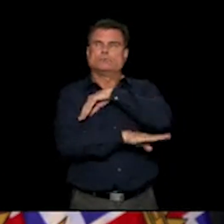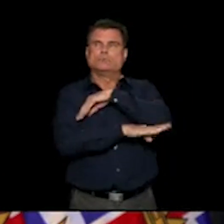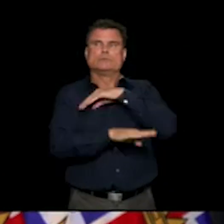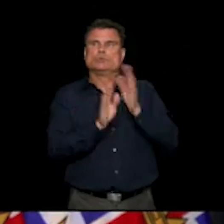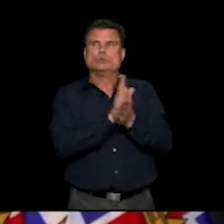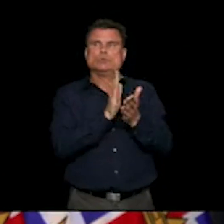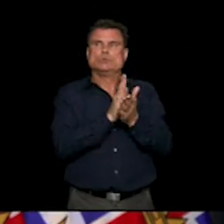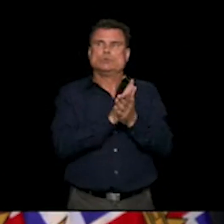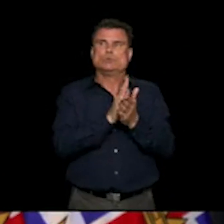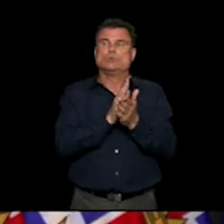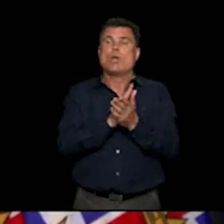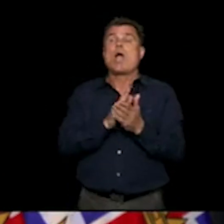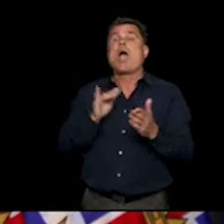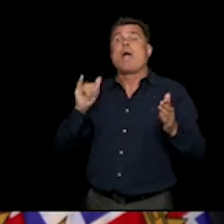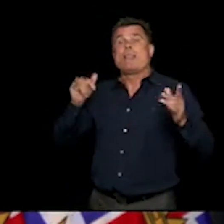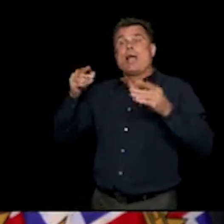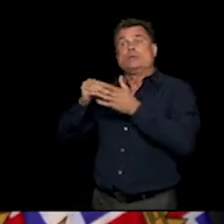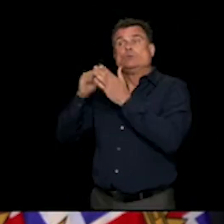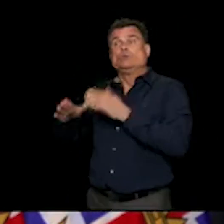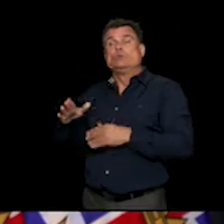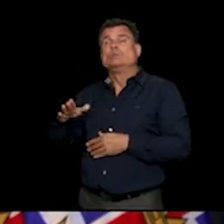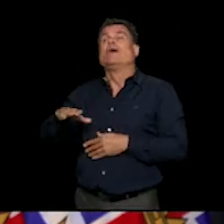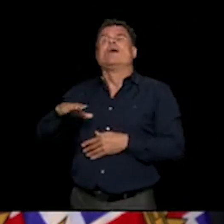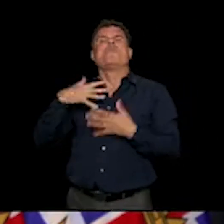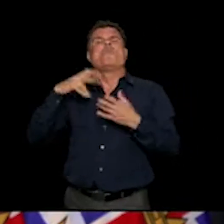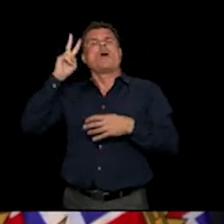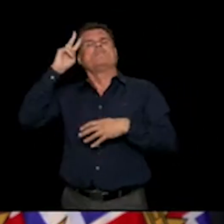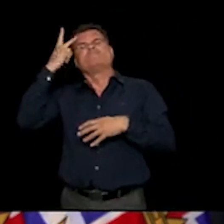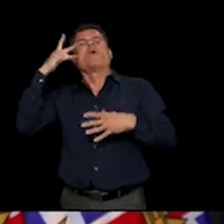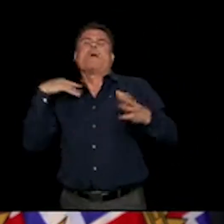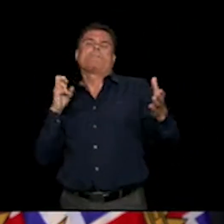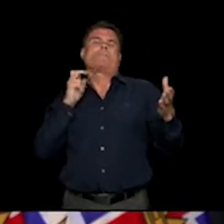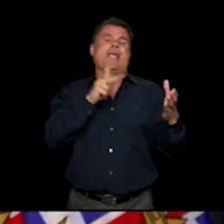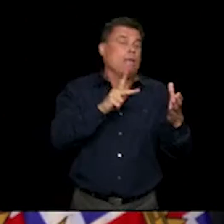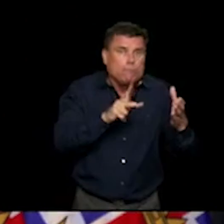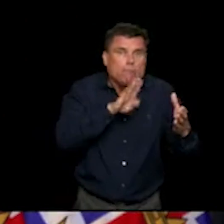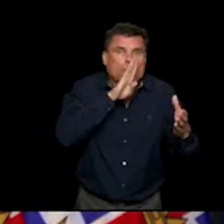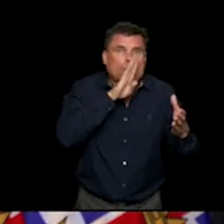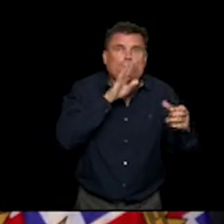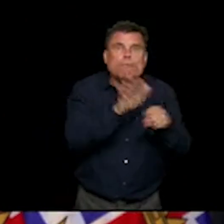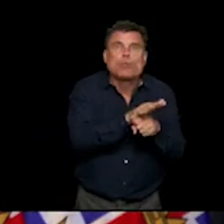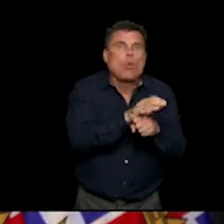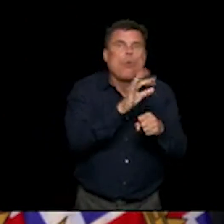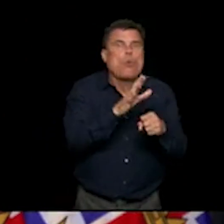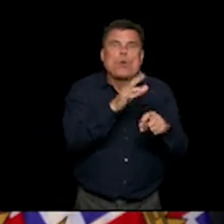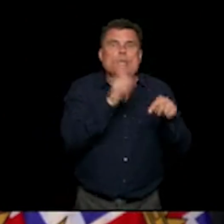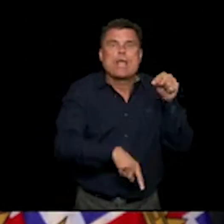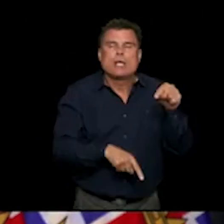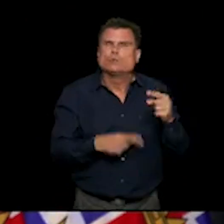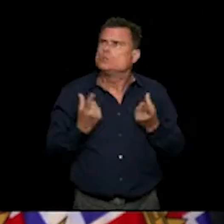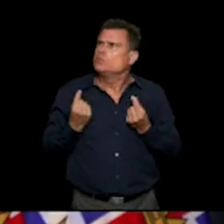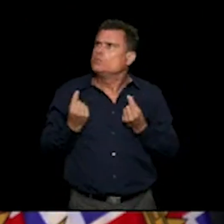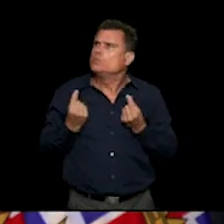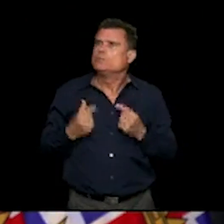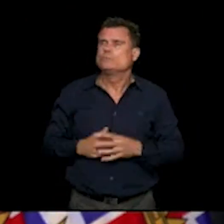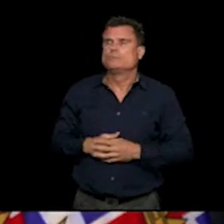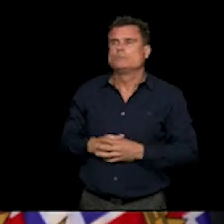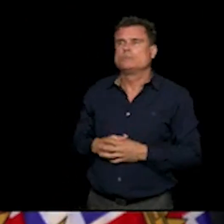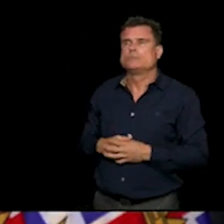things that districts stressed in many cases as a priority in configuring timetables